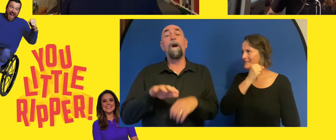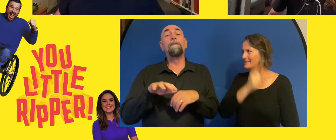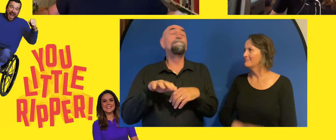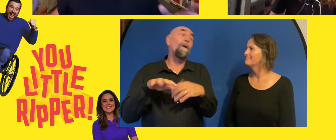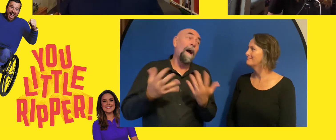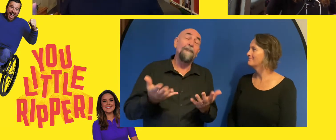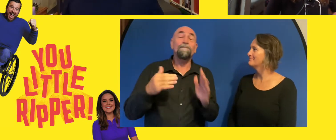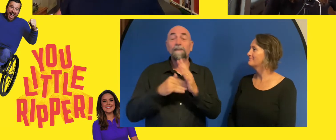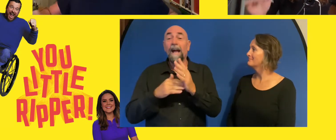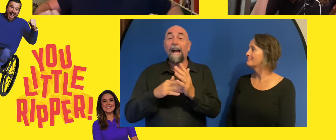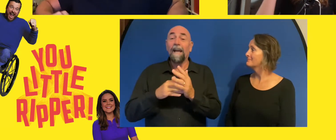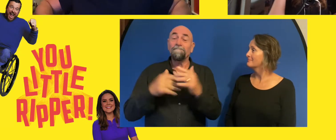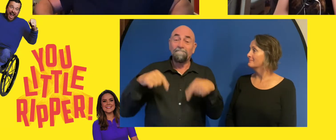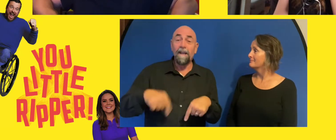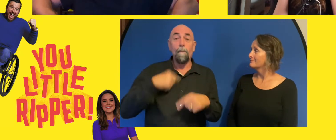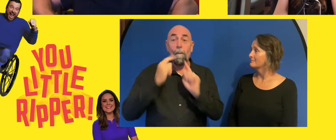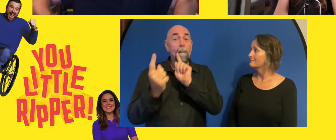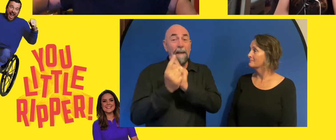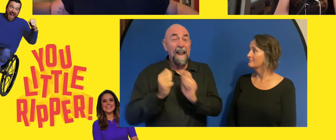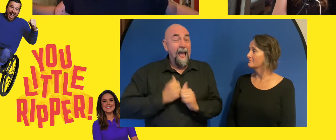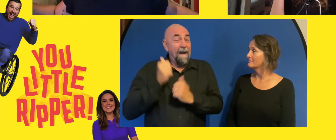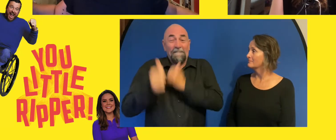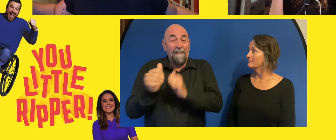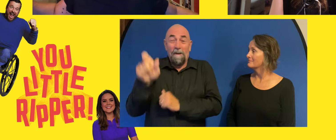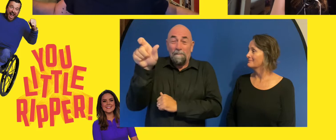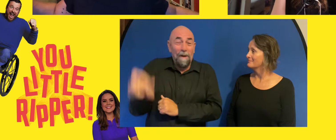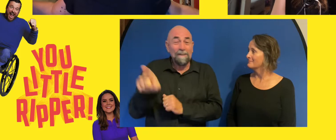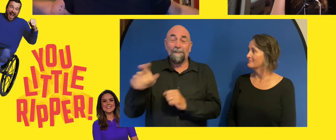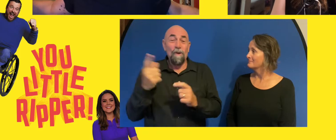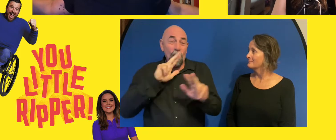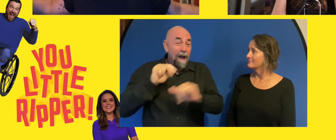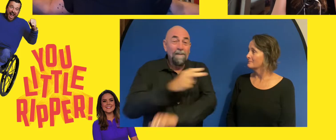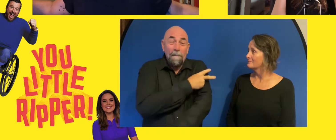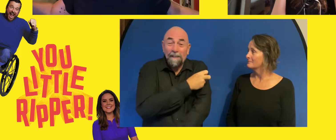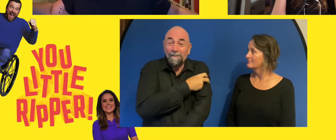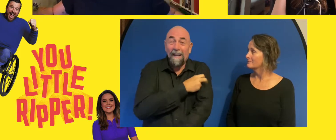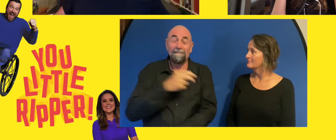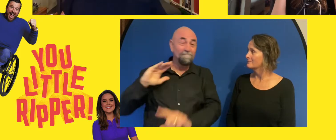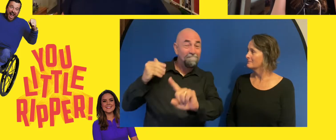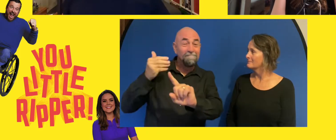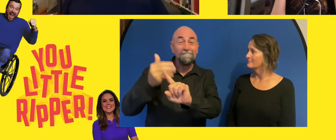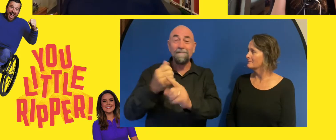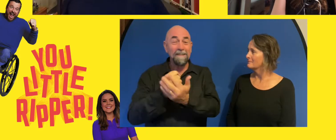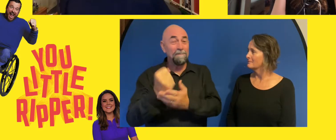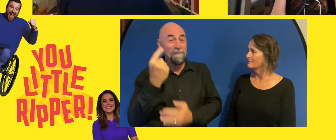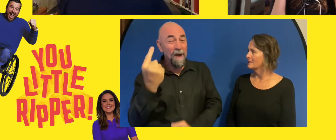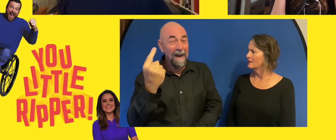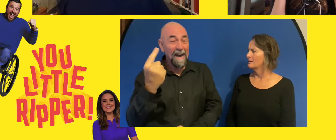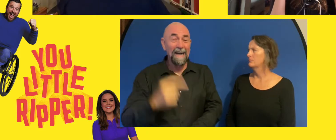today's show, you get to meet our favourite sports administrator of all time.